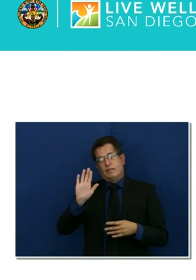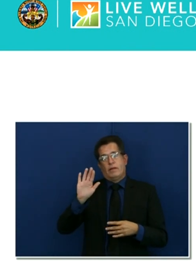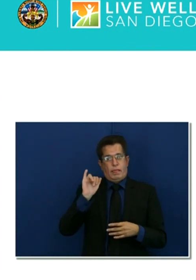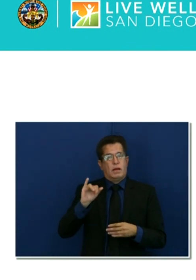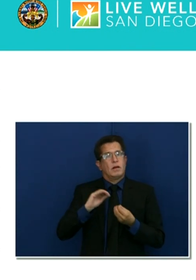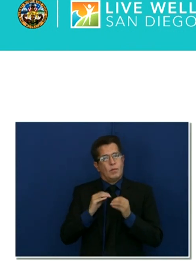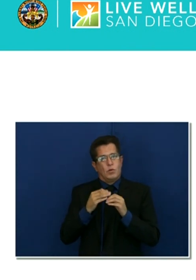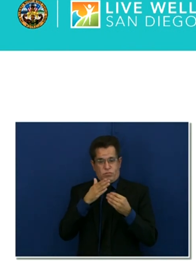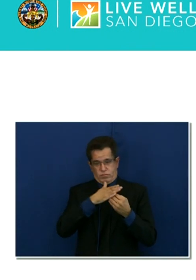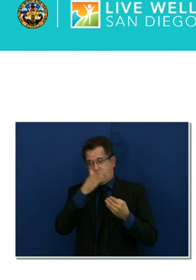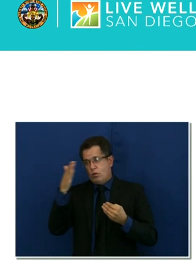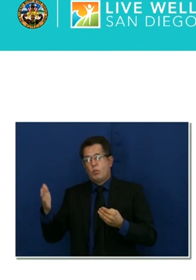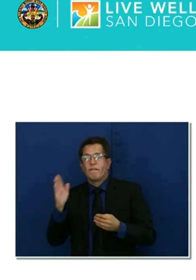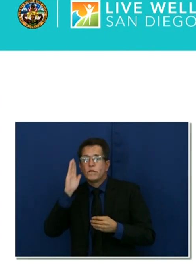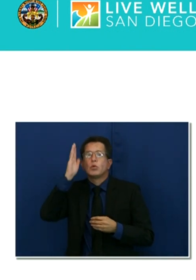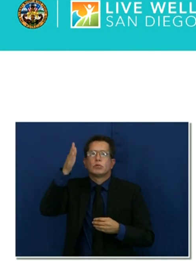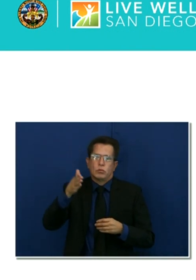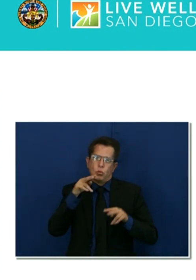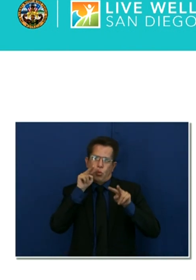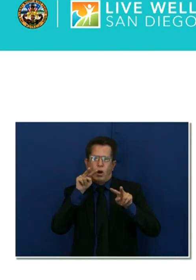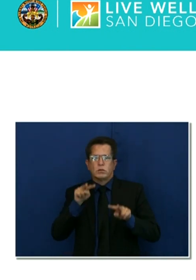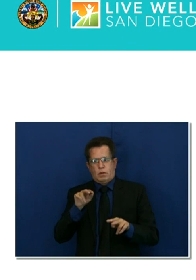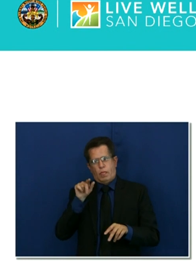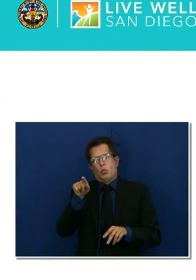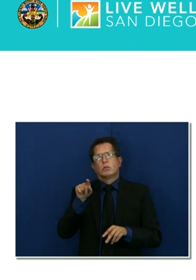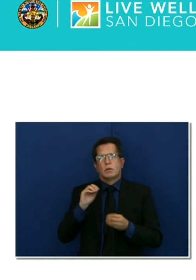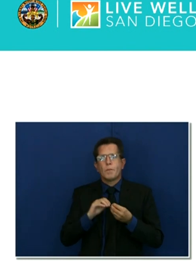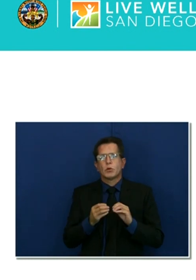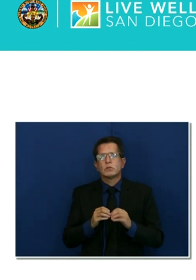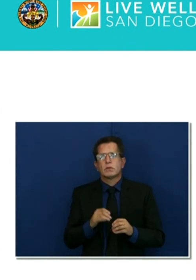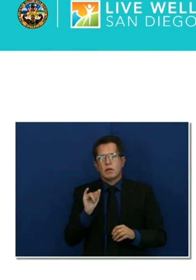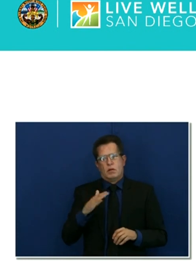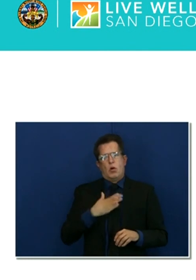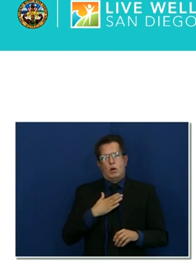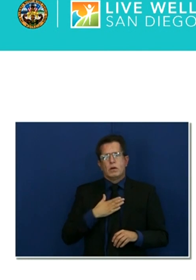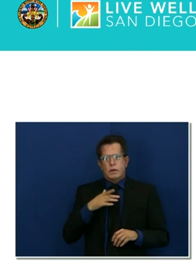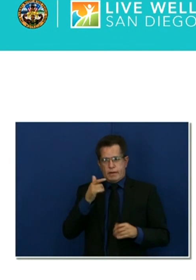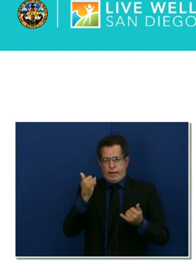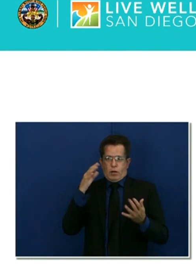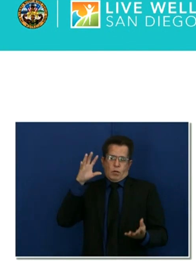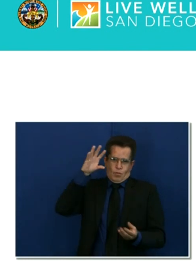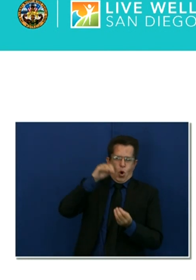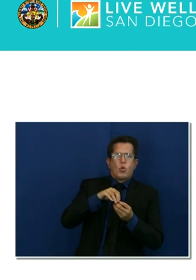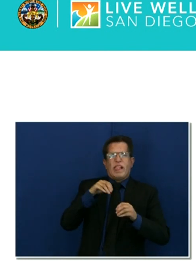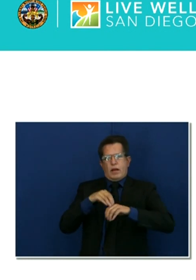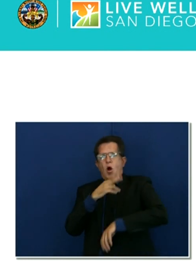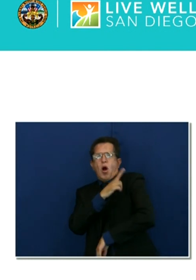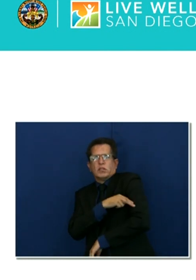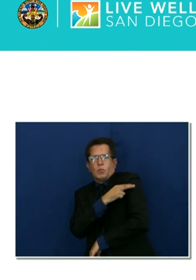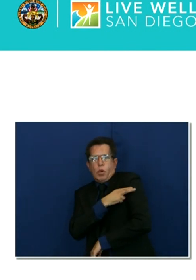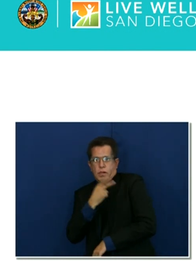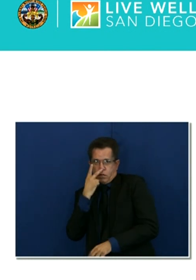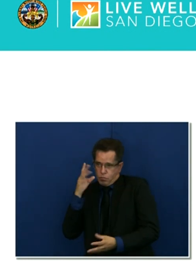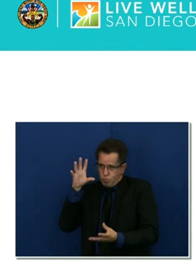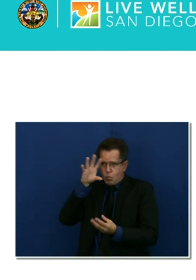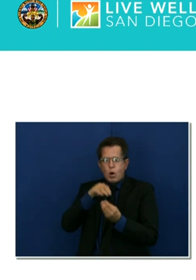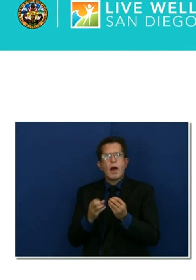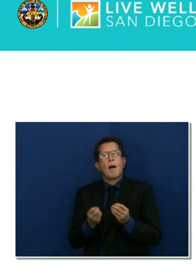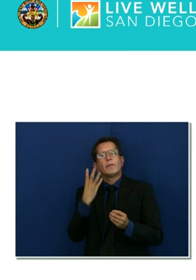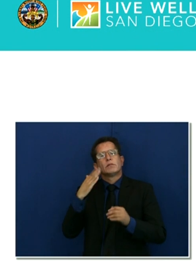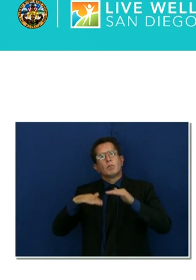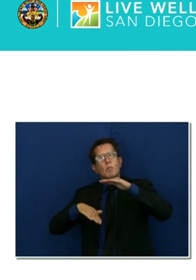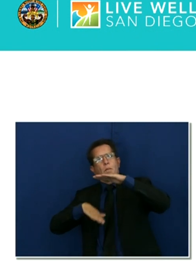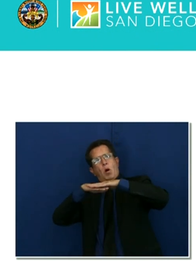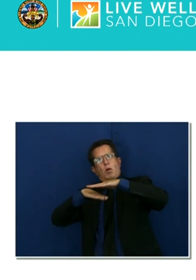forward. But there again, you see the totals for where we are now. Daily hospital census, you'll see an uptick